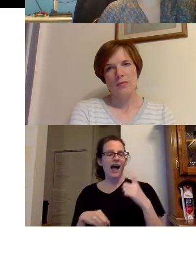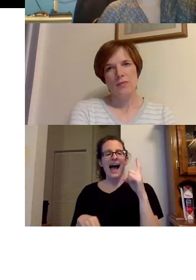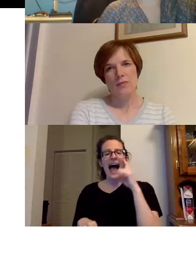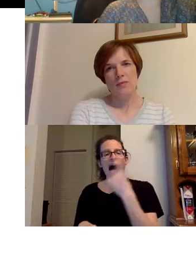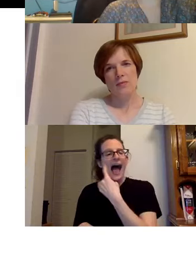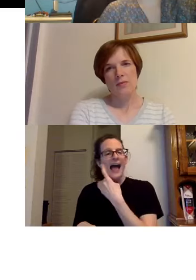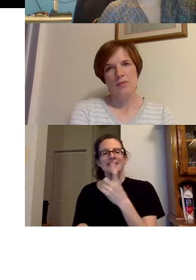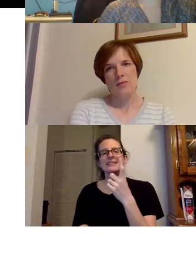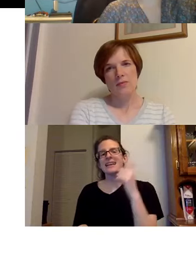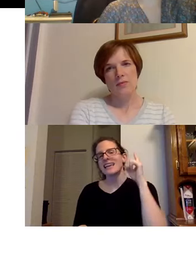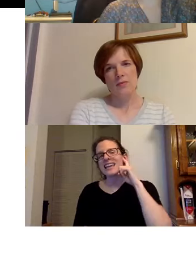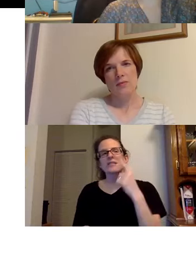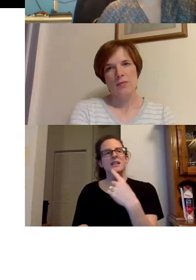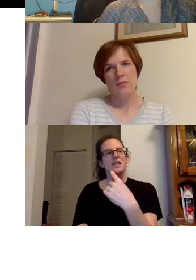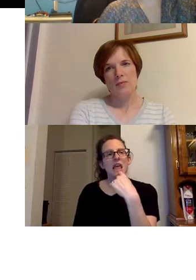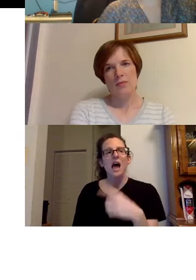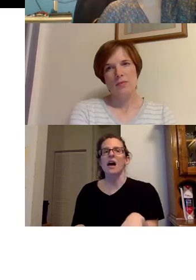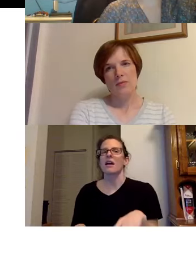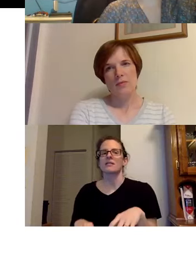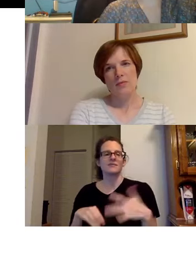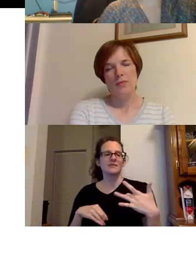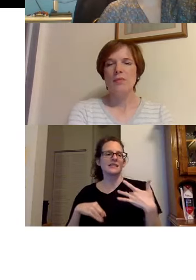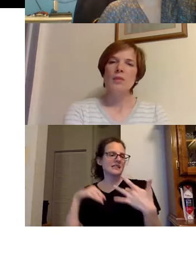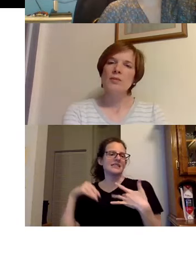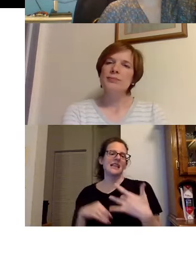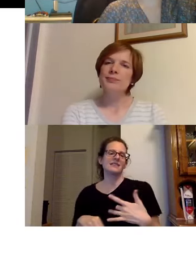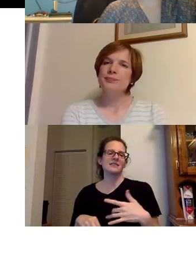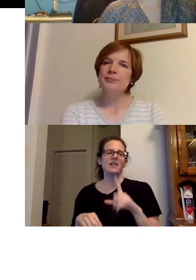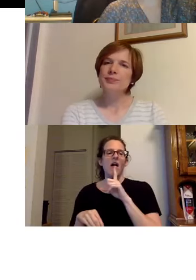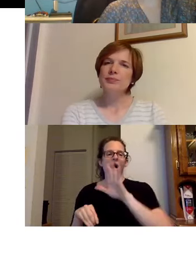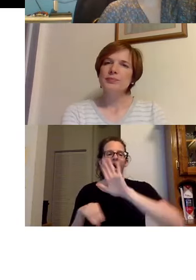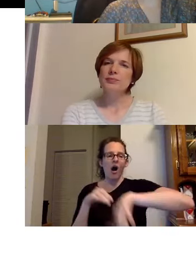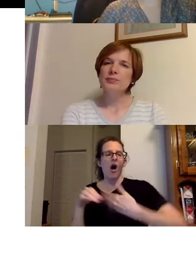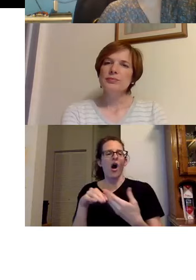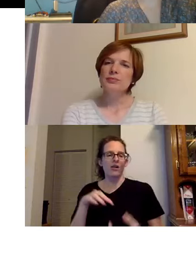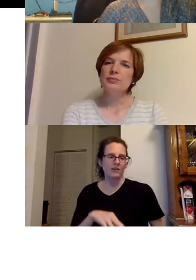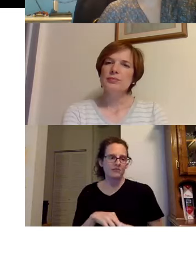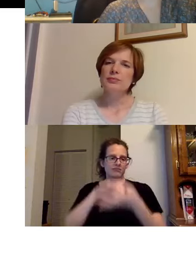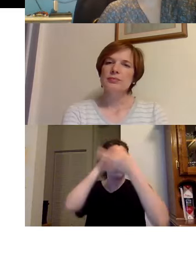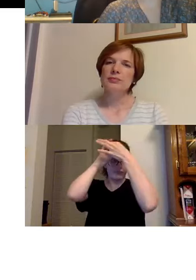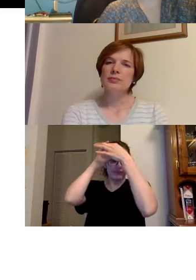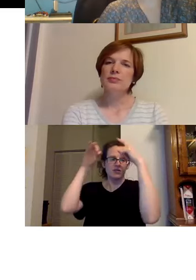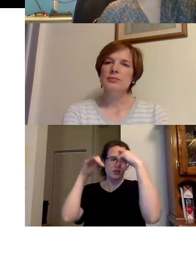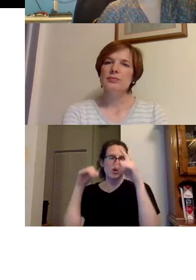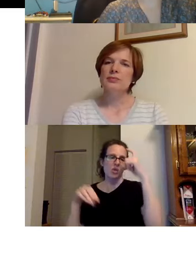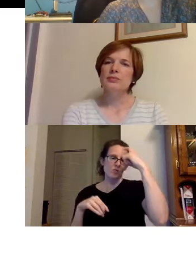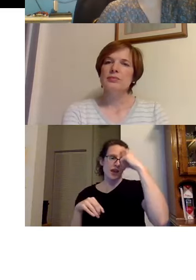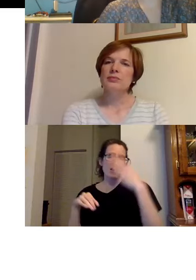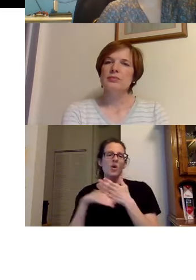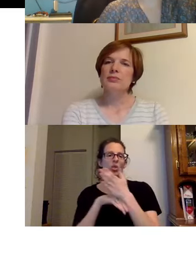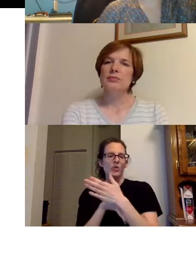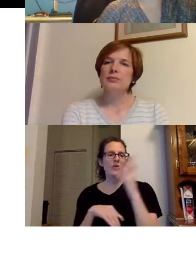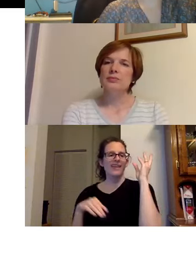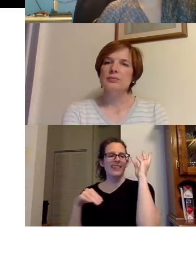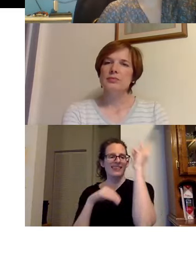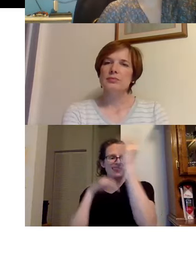our sense of touch, those other senses, they are all wired so that the messages pass to the brain through the thinking